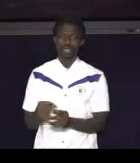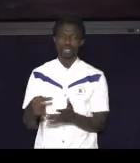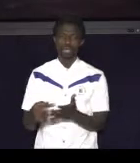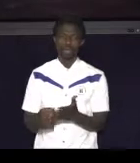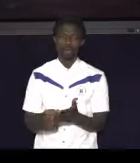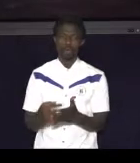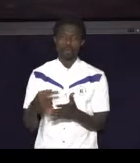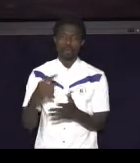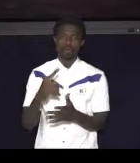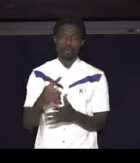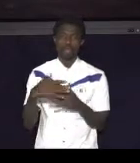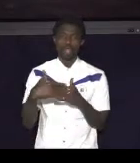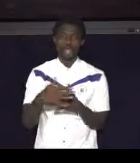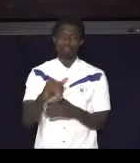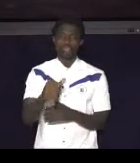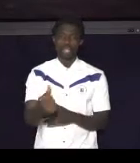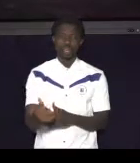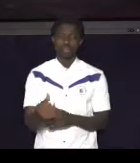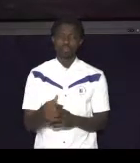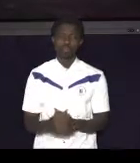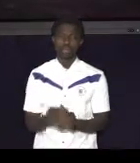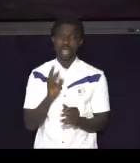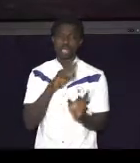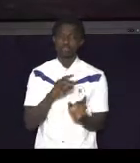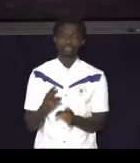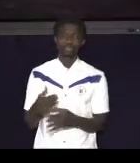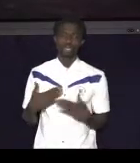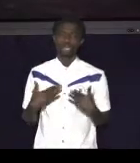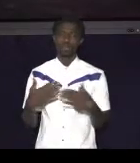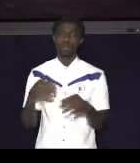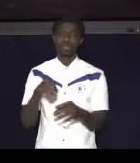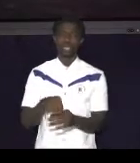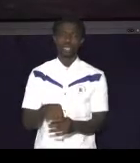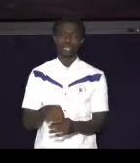one after the other. Are you ready? Breathe in,